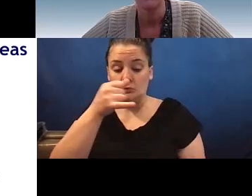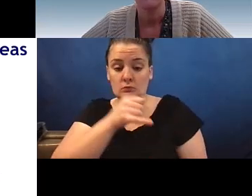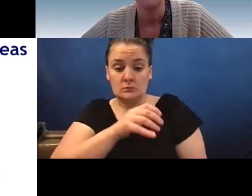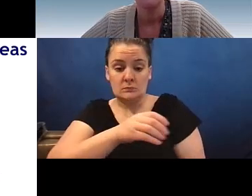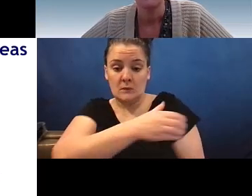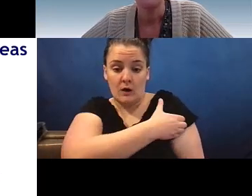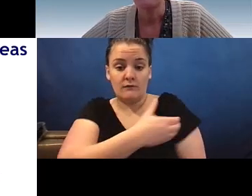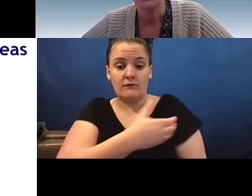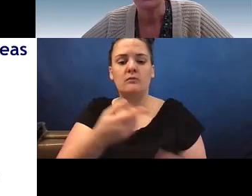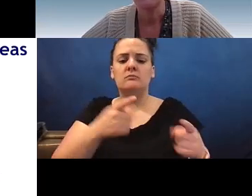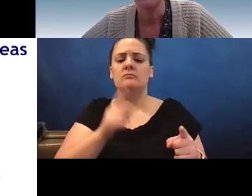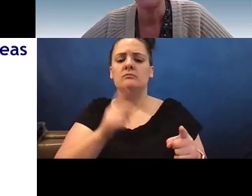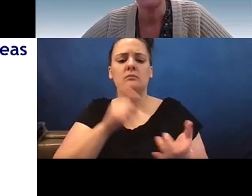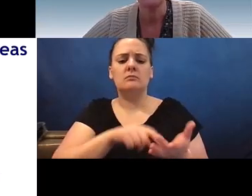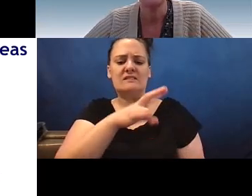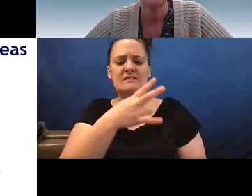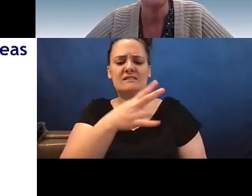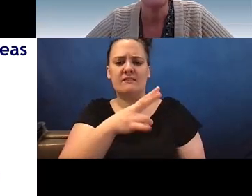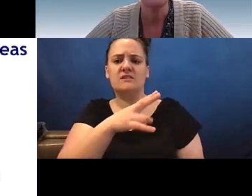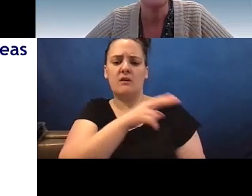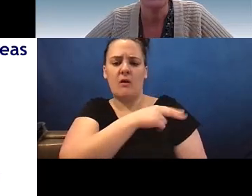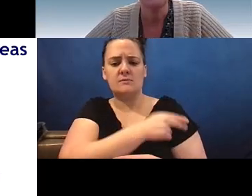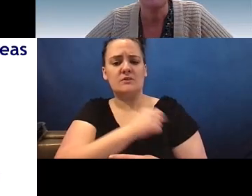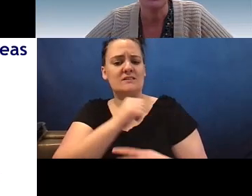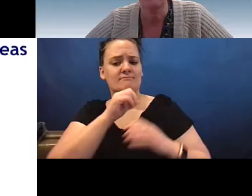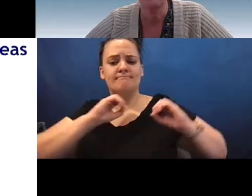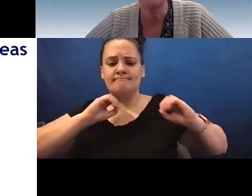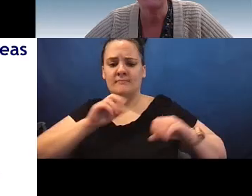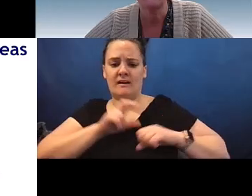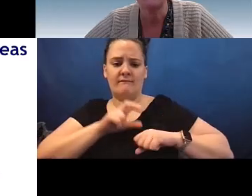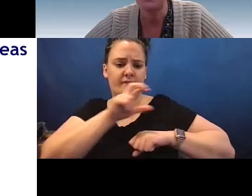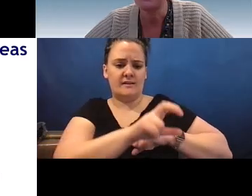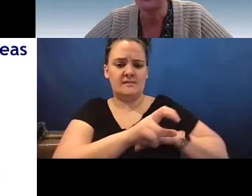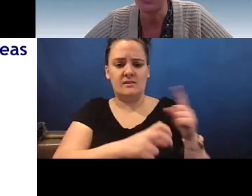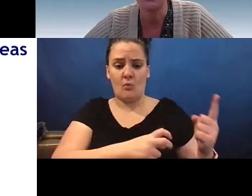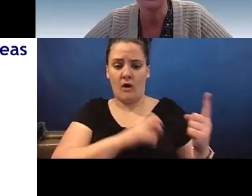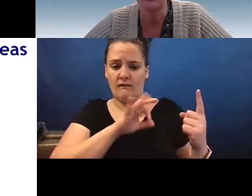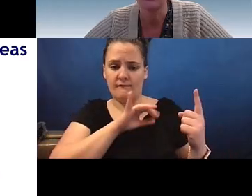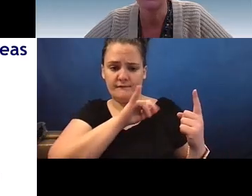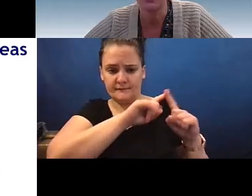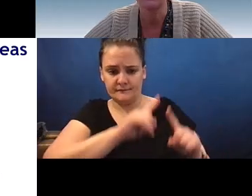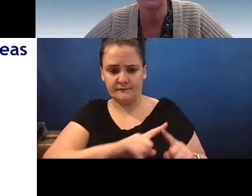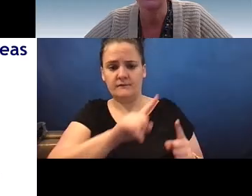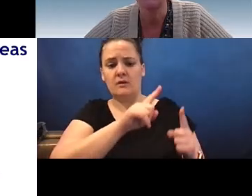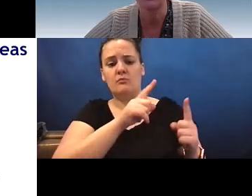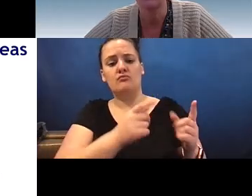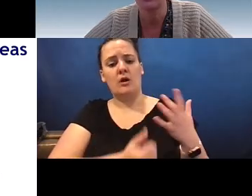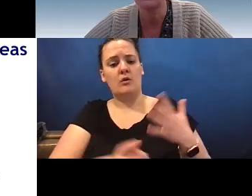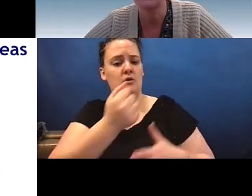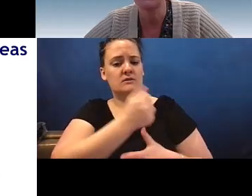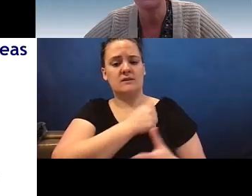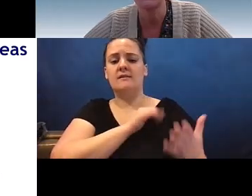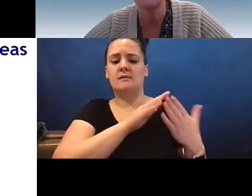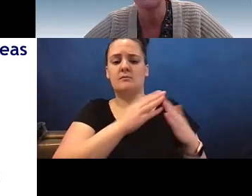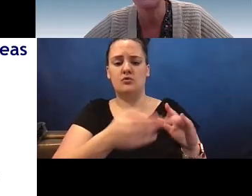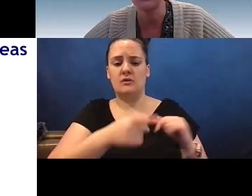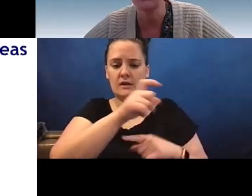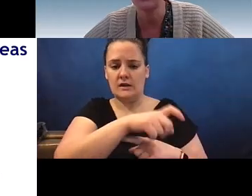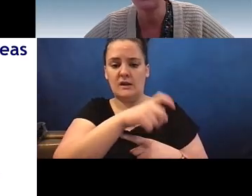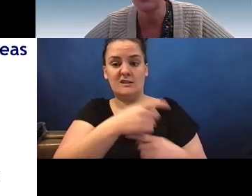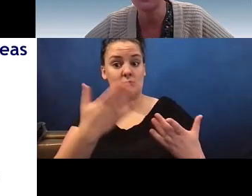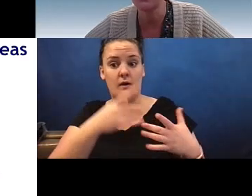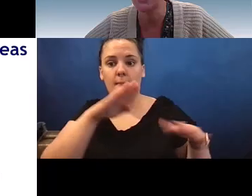health. However, the 2026 HCBA report found that 9 of those hospitals allocated behavioral health activities